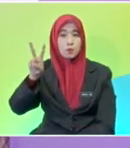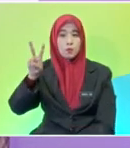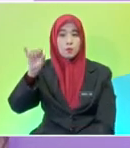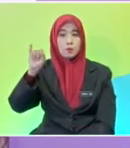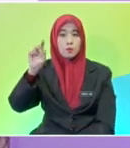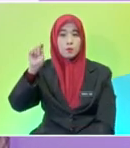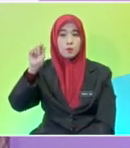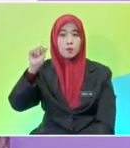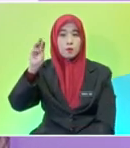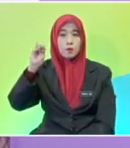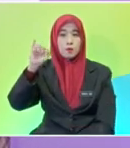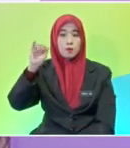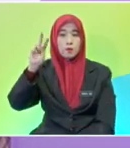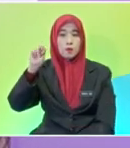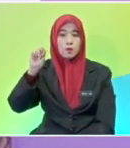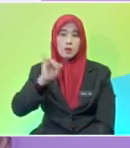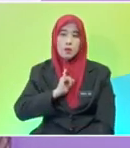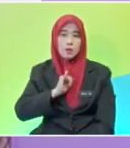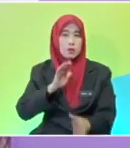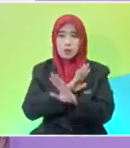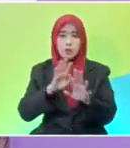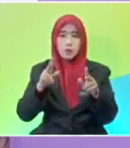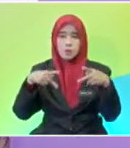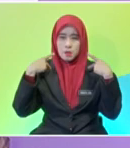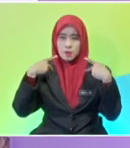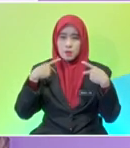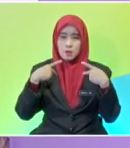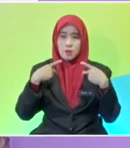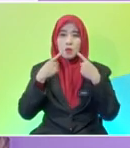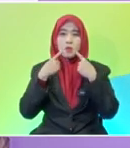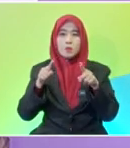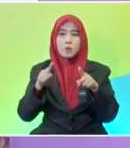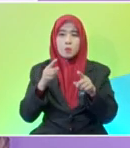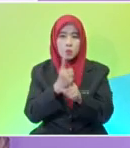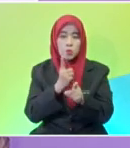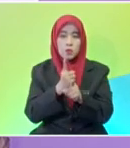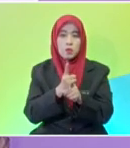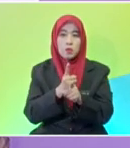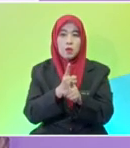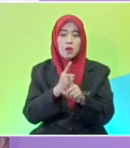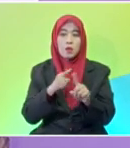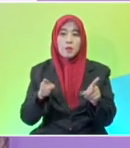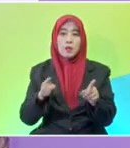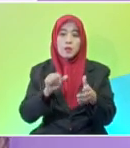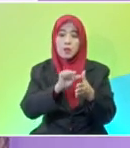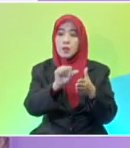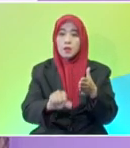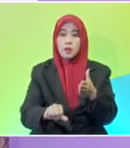not sure if my answers is correct. Maybe later teacher will check. And the last one, take care of the health. This one